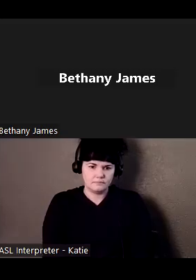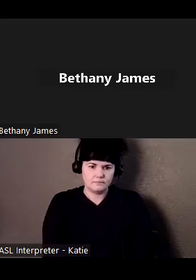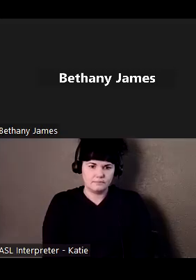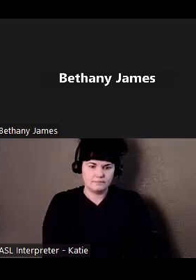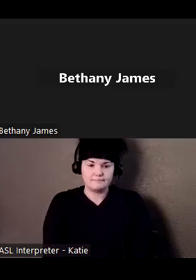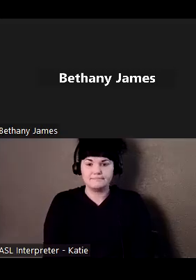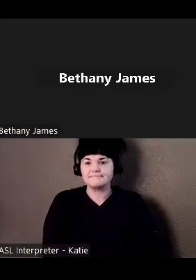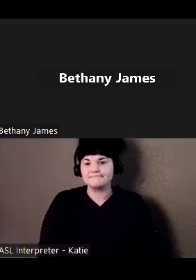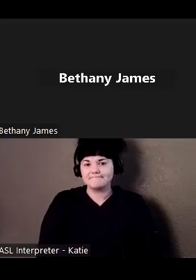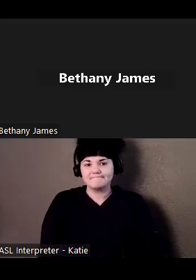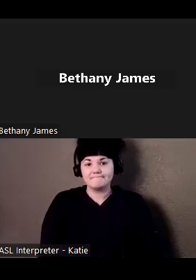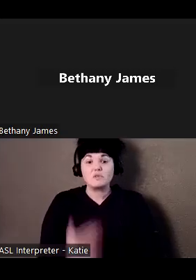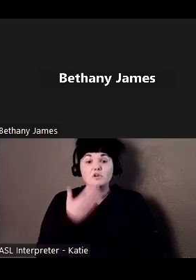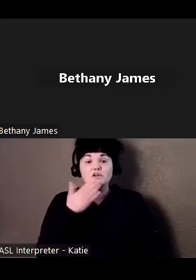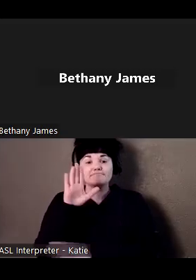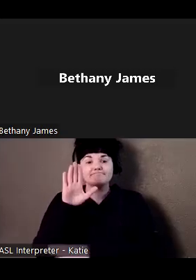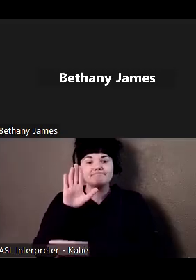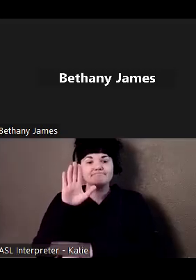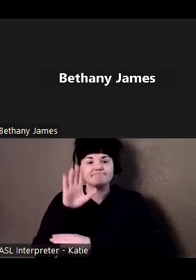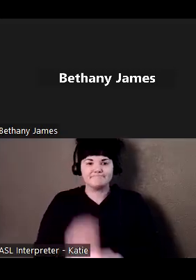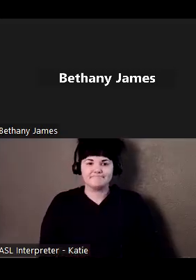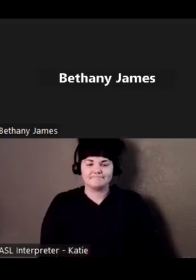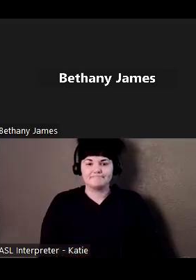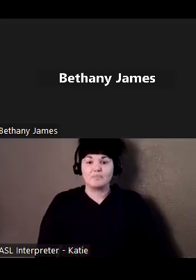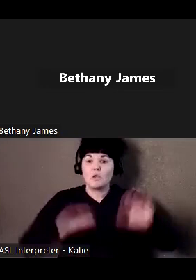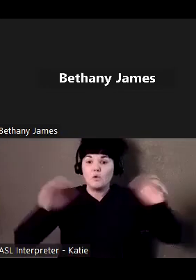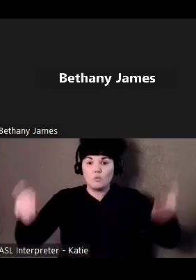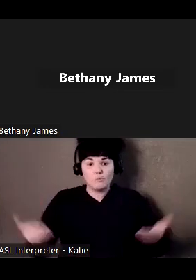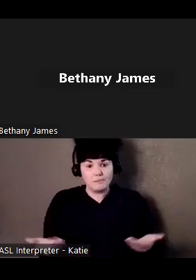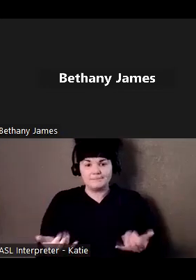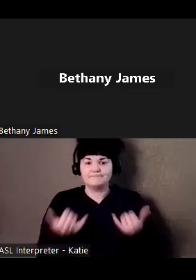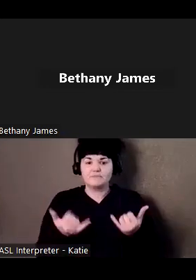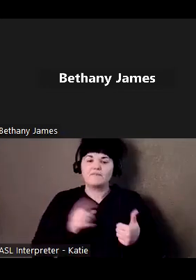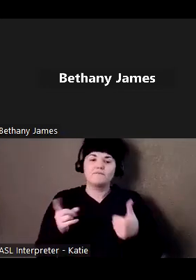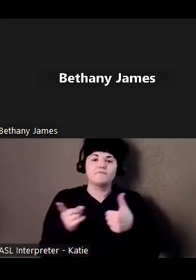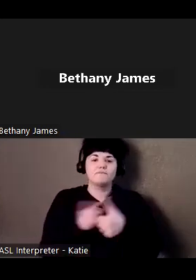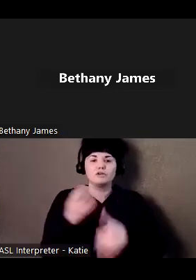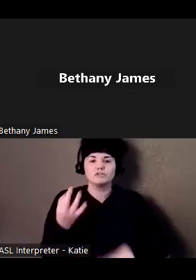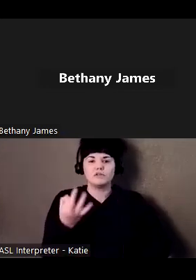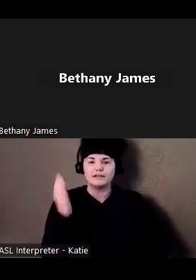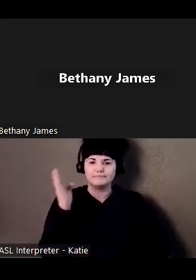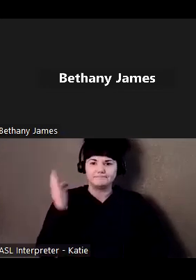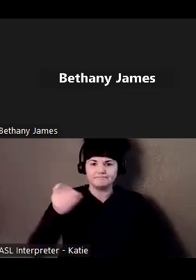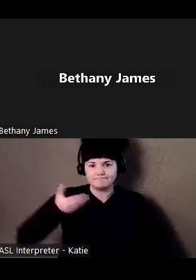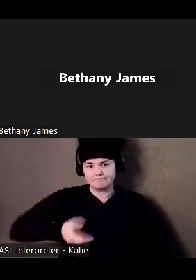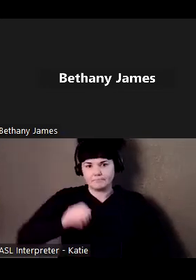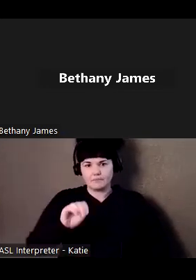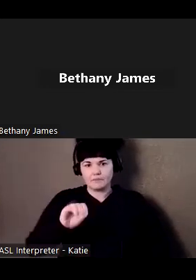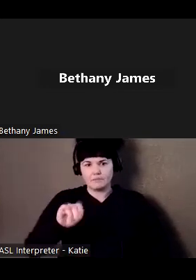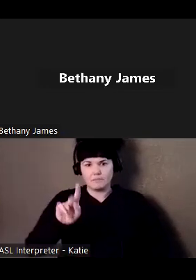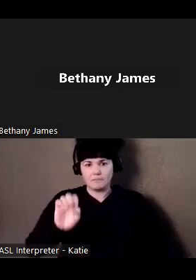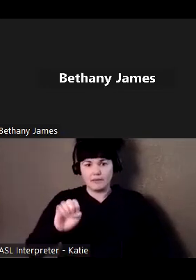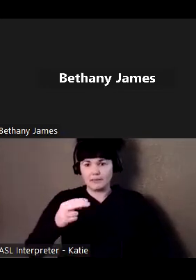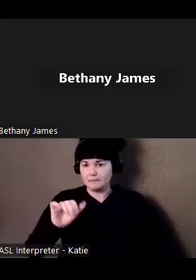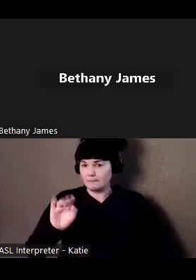Well, good afternoon and welcome to our first Friday presentation. My name's Mike Kivinen. I'm